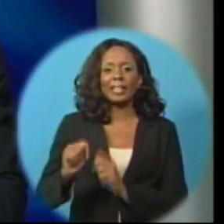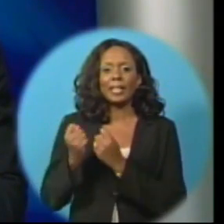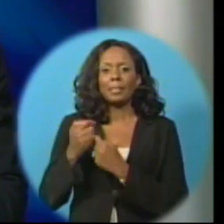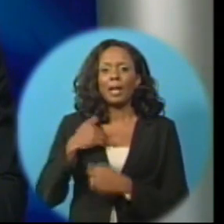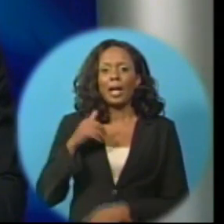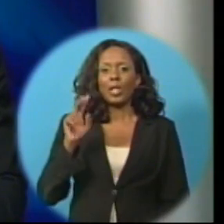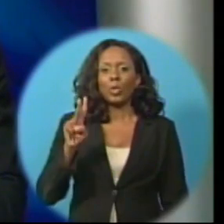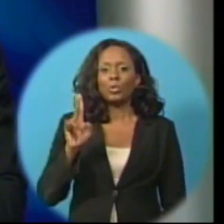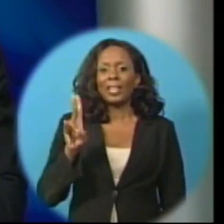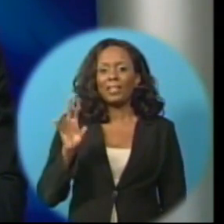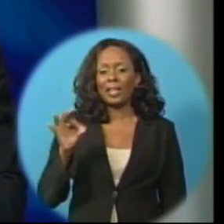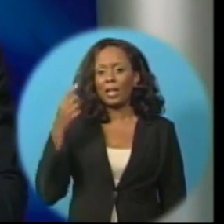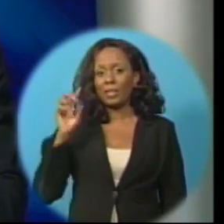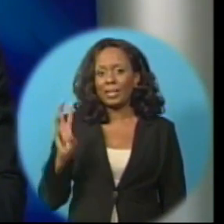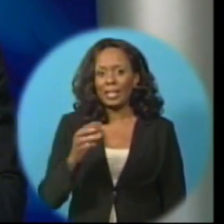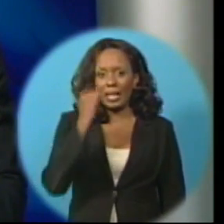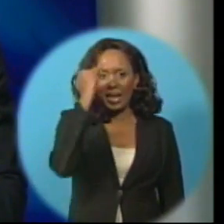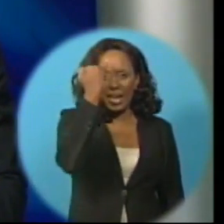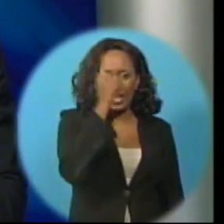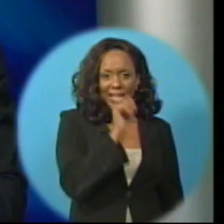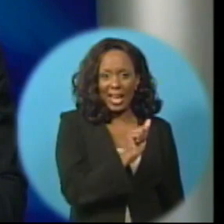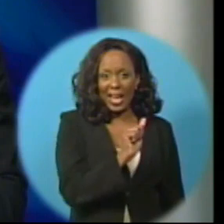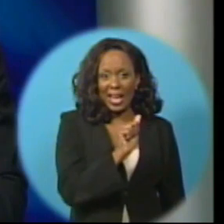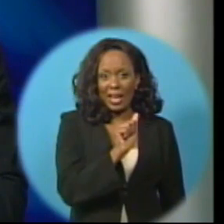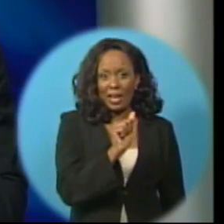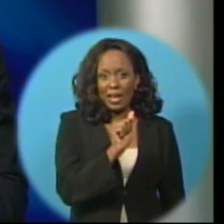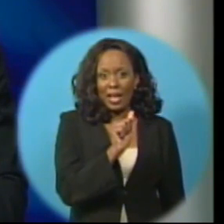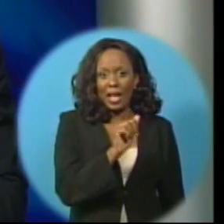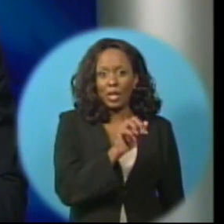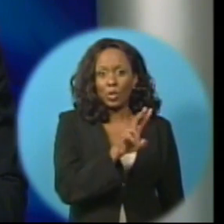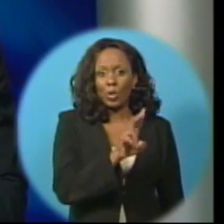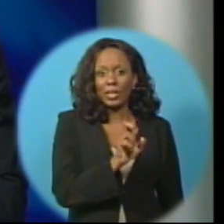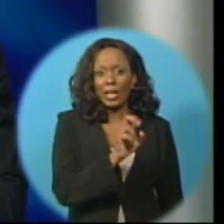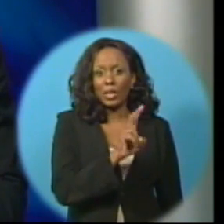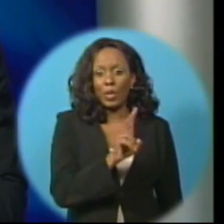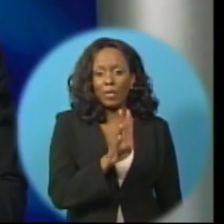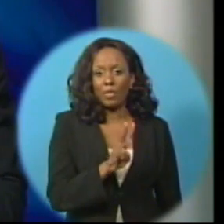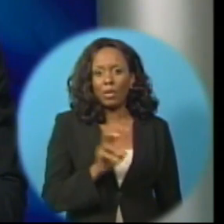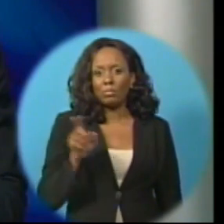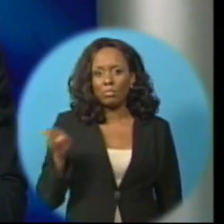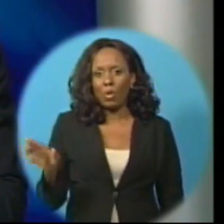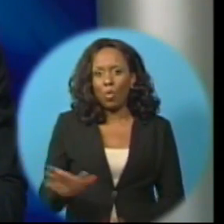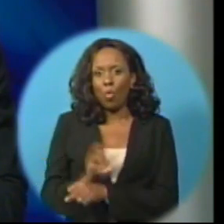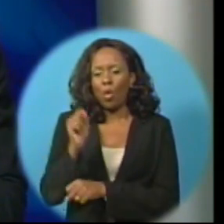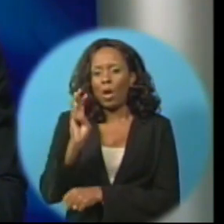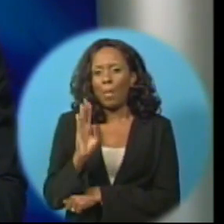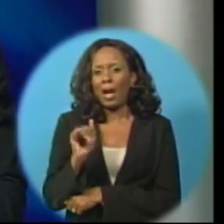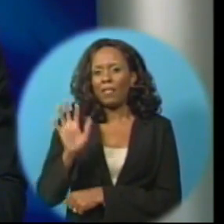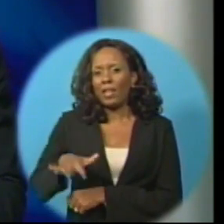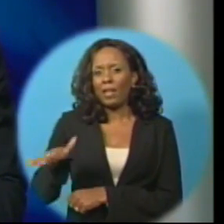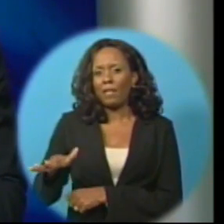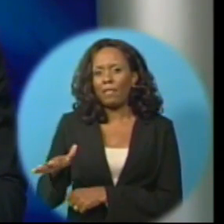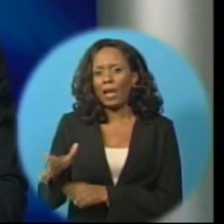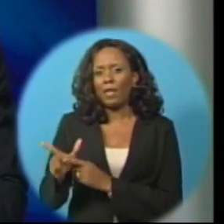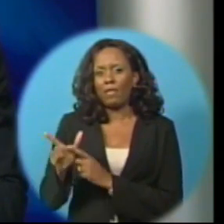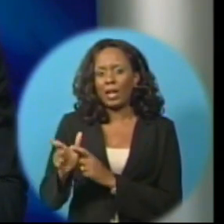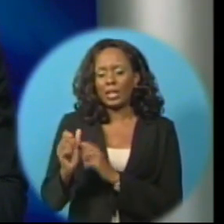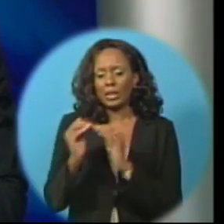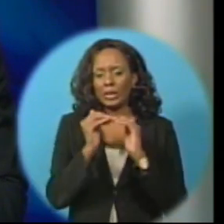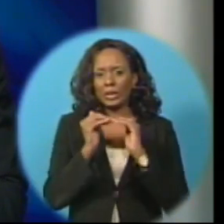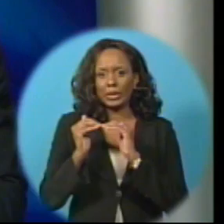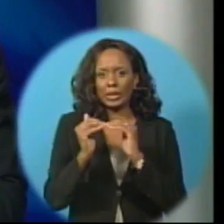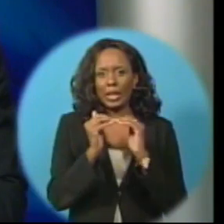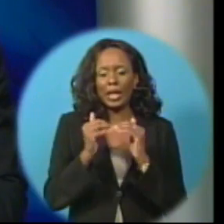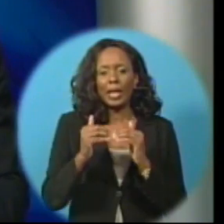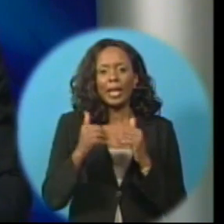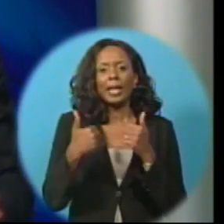A 279 for 6, India A 224. West Indies A won by 55 runs to level the series 1-all. Game 3 is